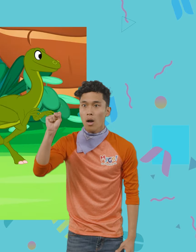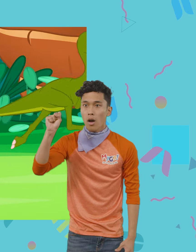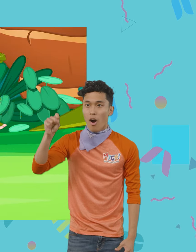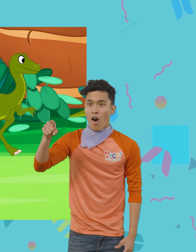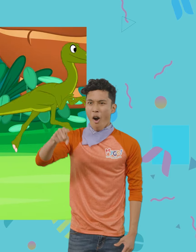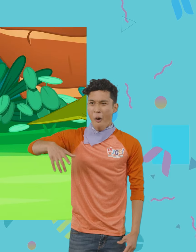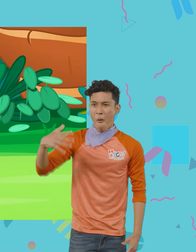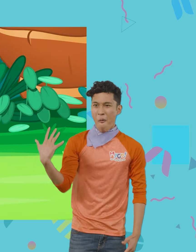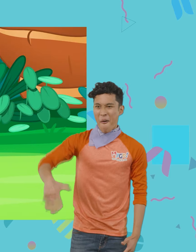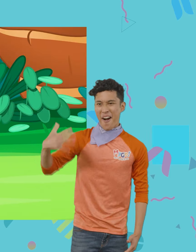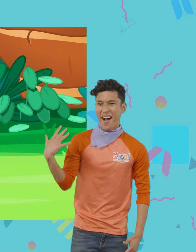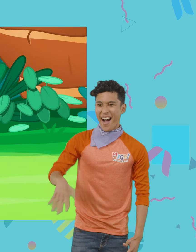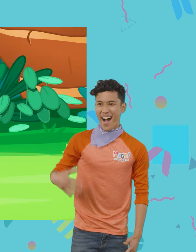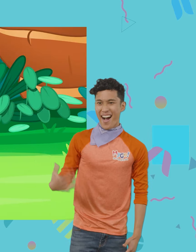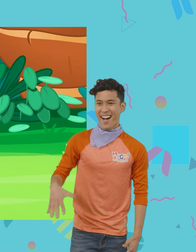Wow!